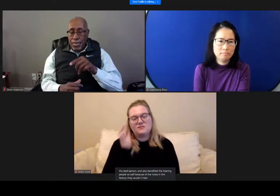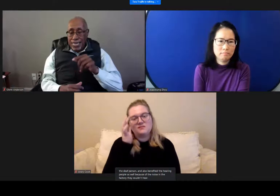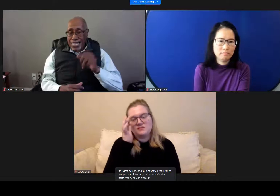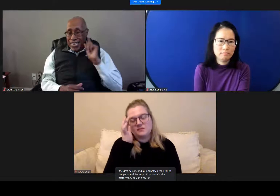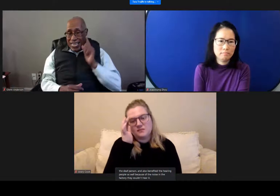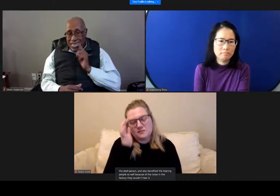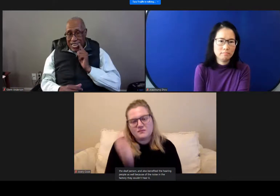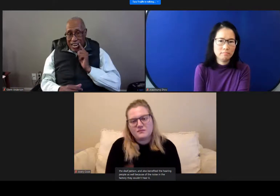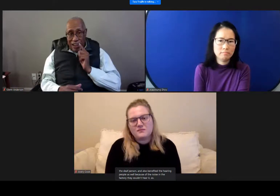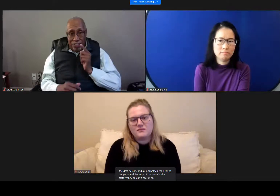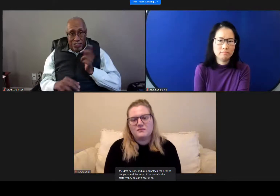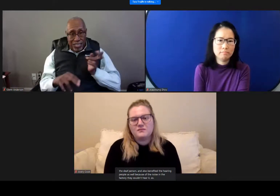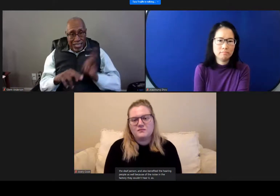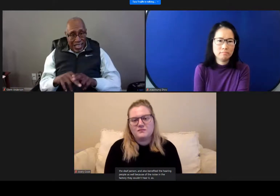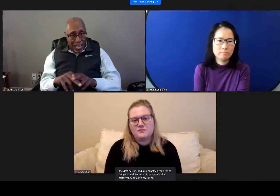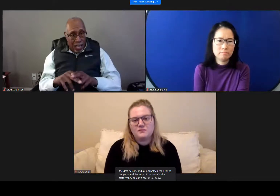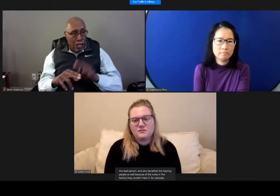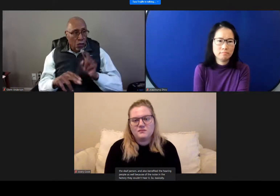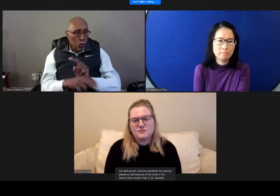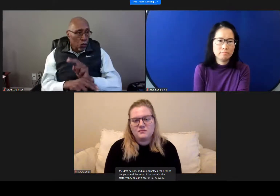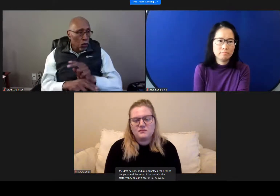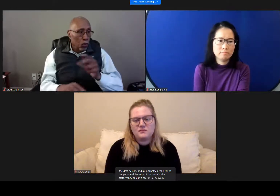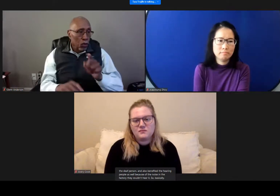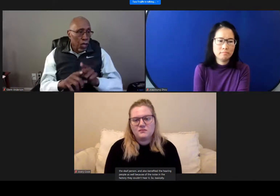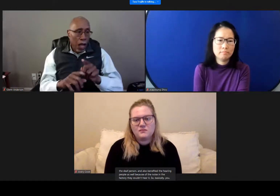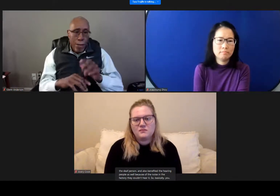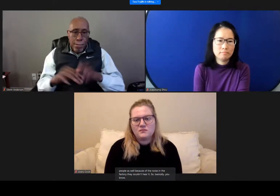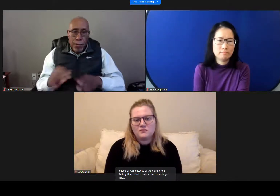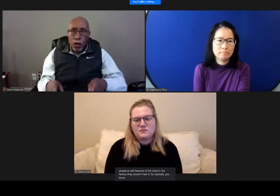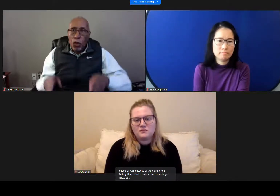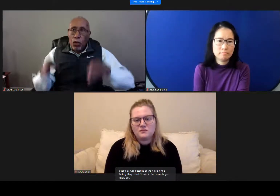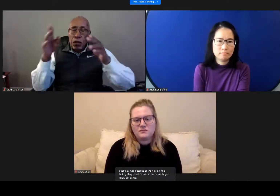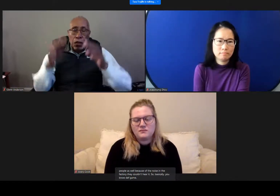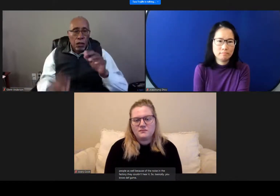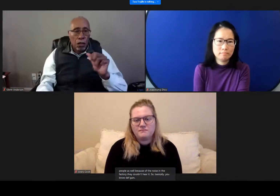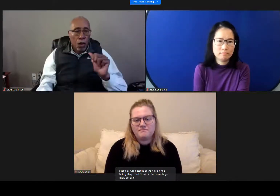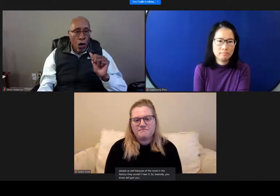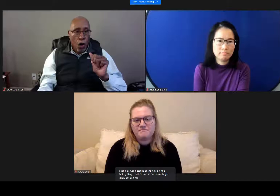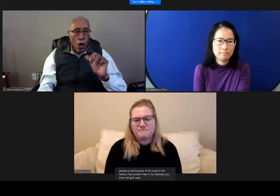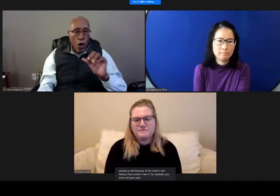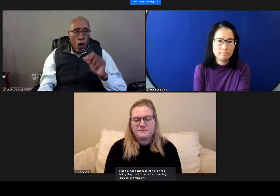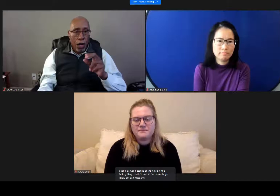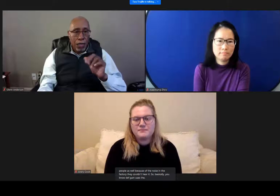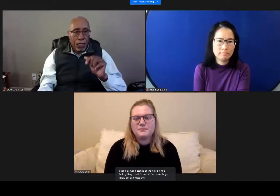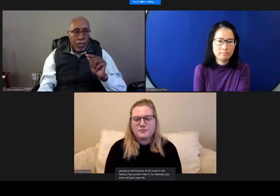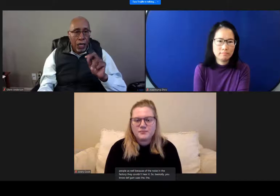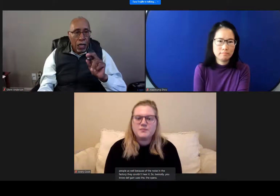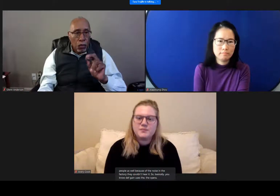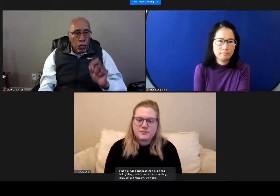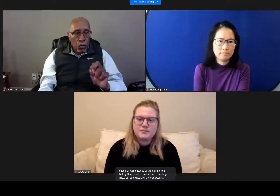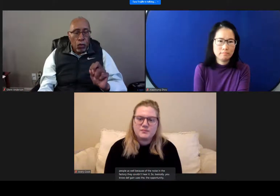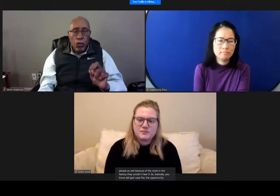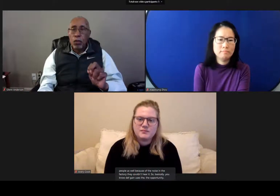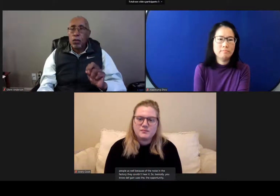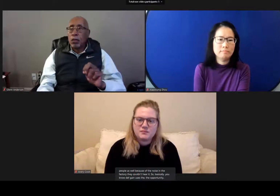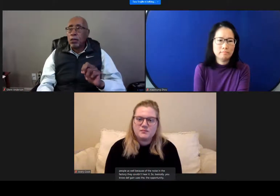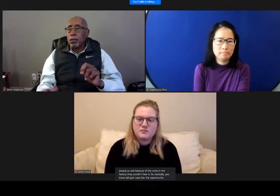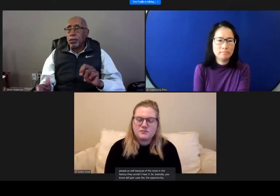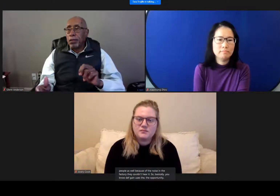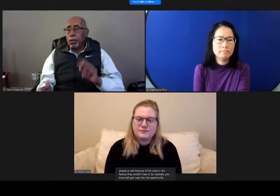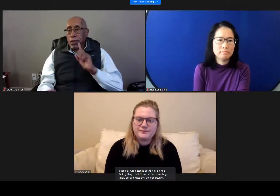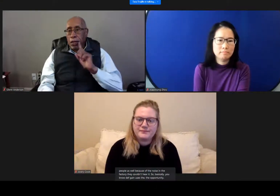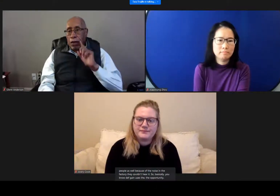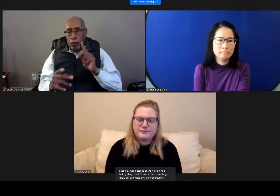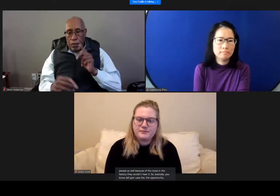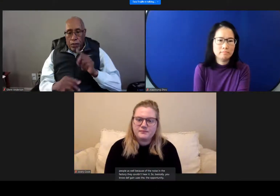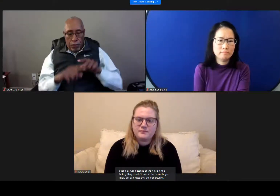it. So basically, you know, deaf gain uses the opportunity